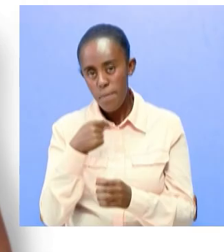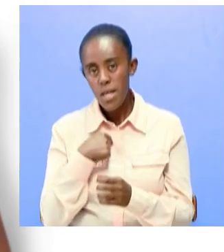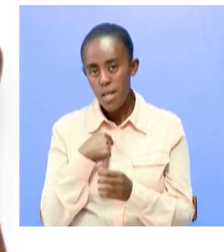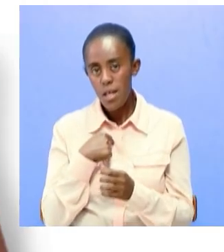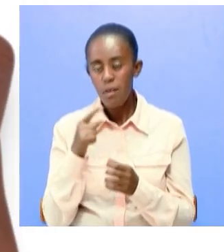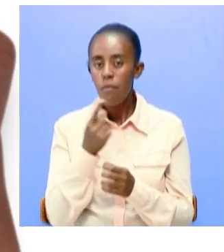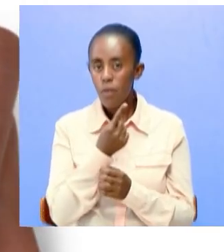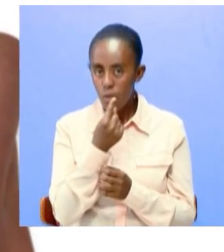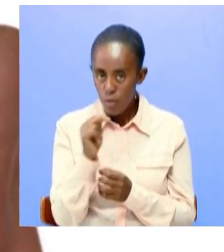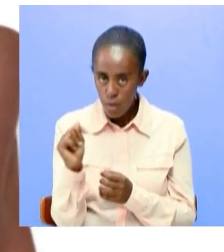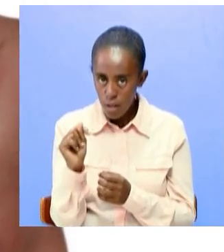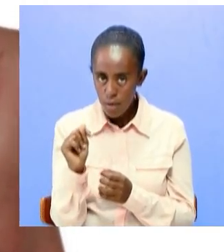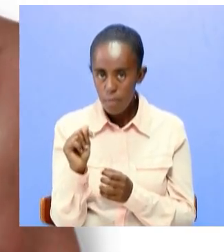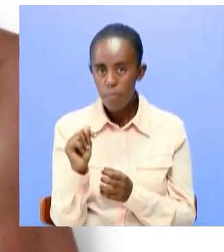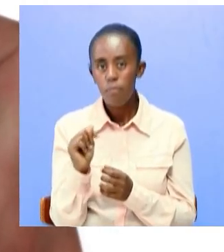The